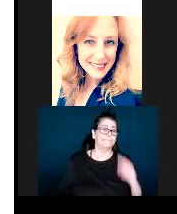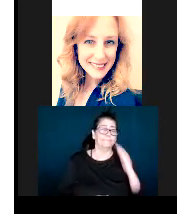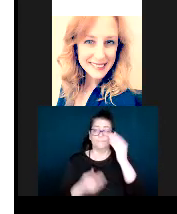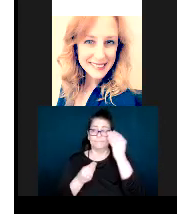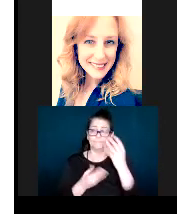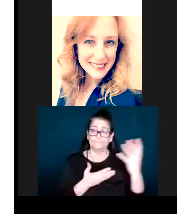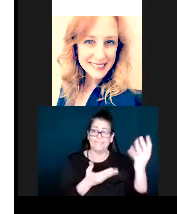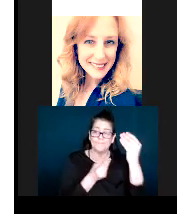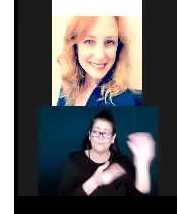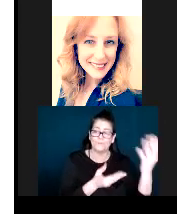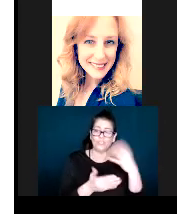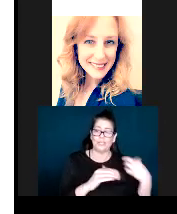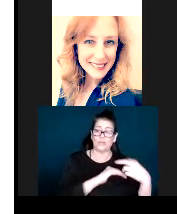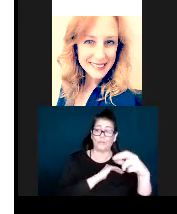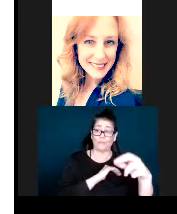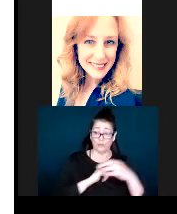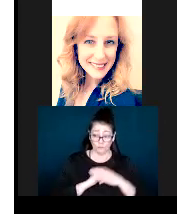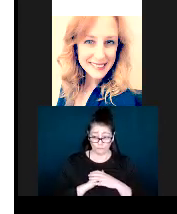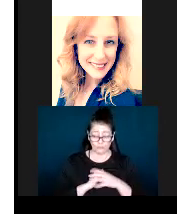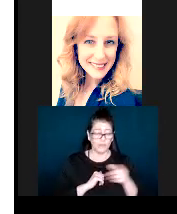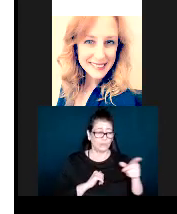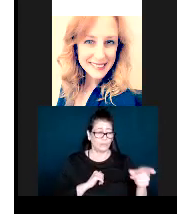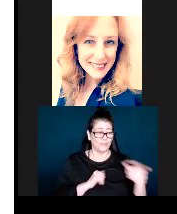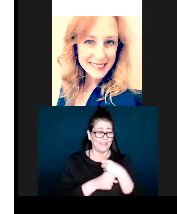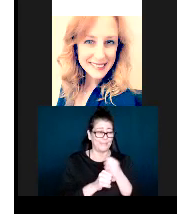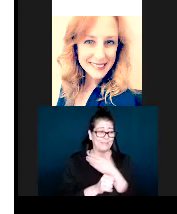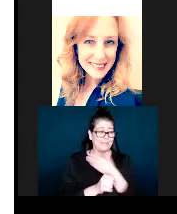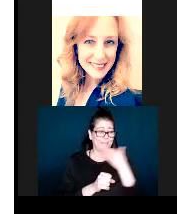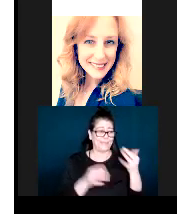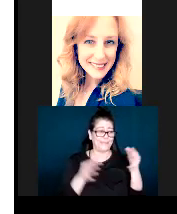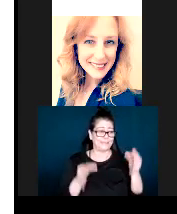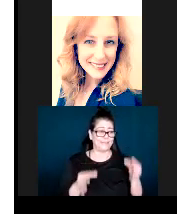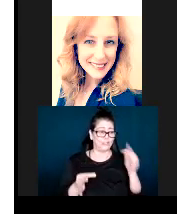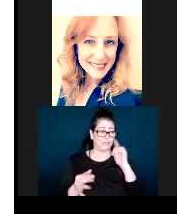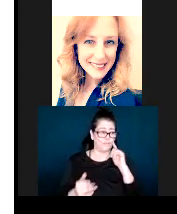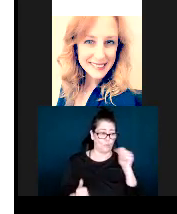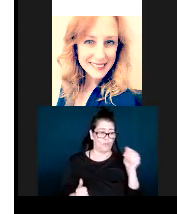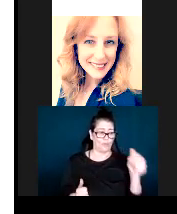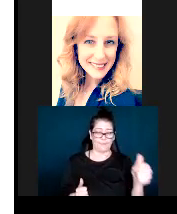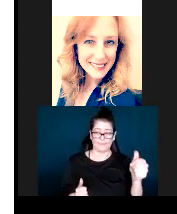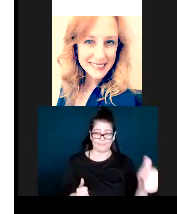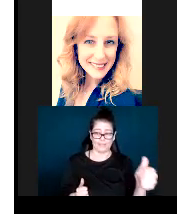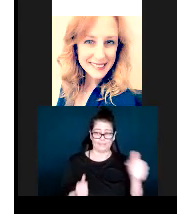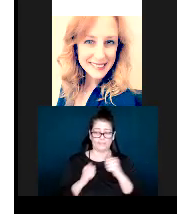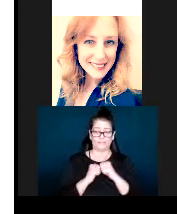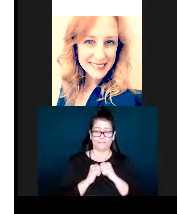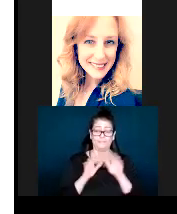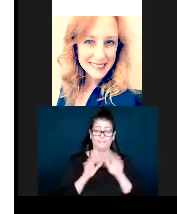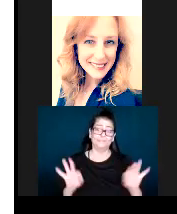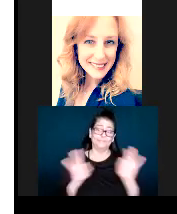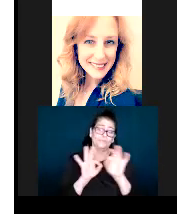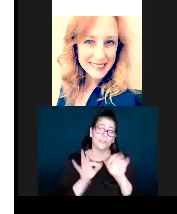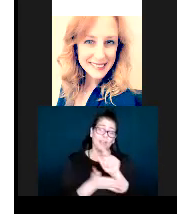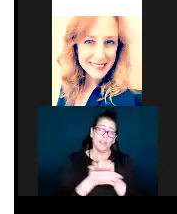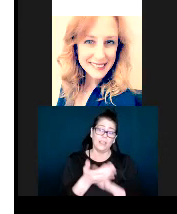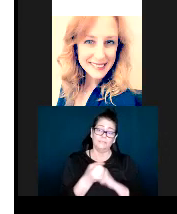information and referrals so that they can make the best choice for themselves. It's important as a legal advocate